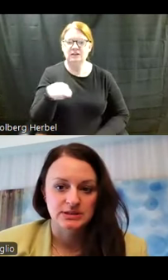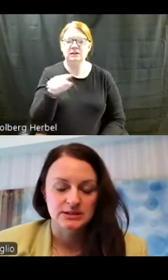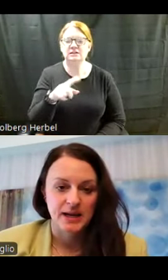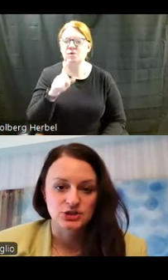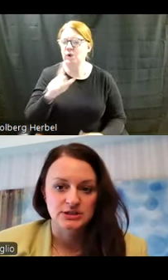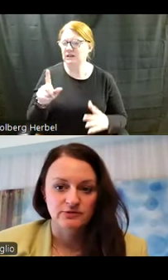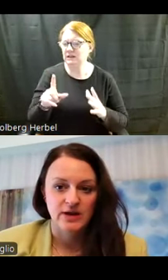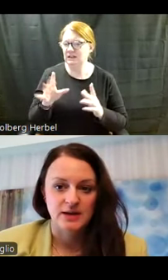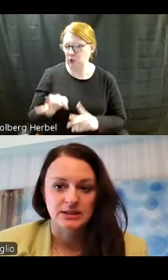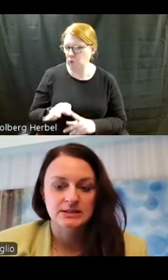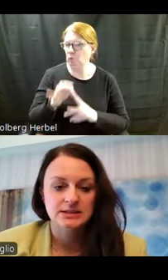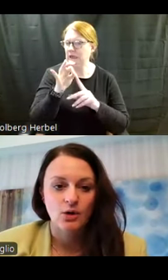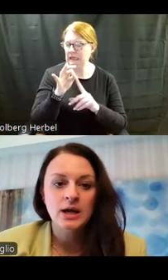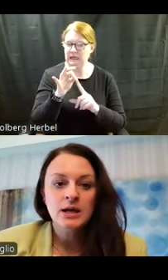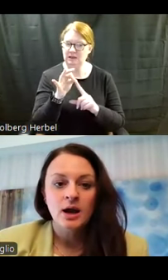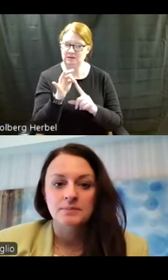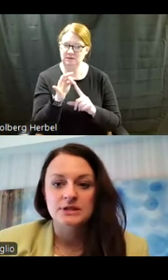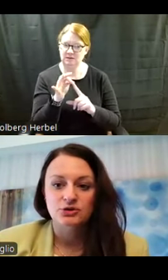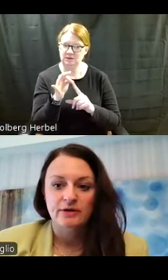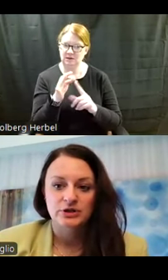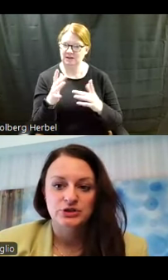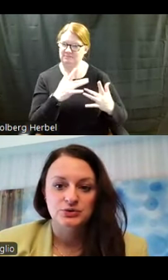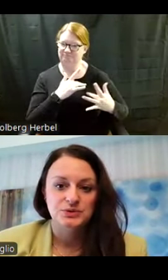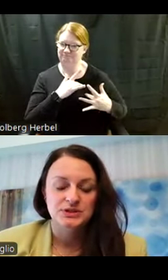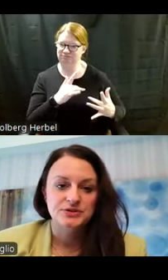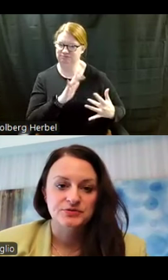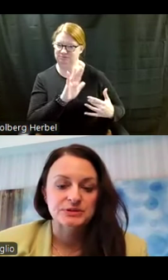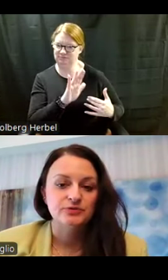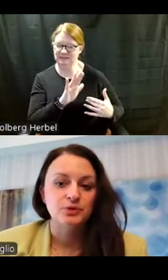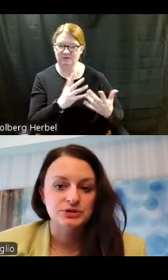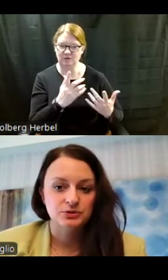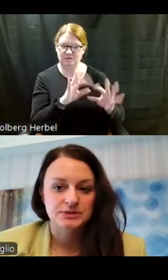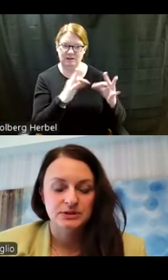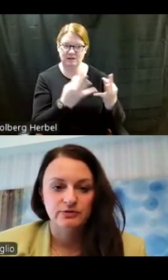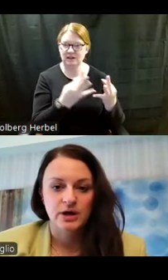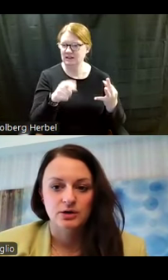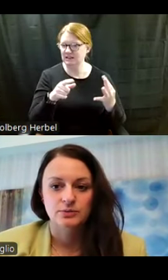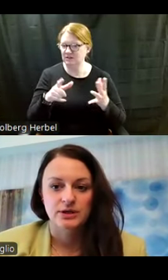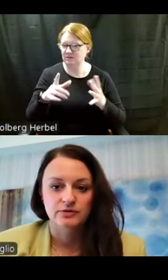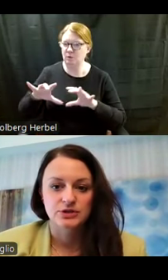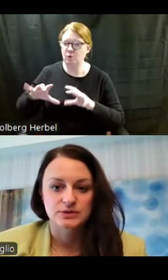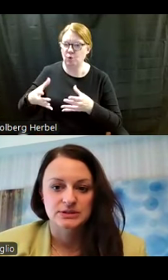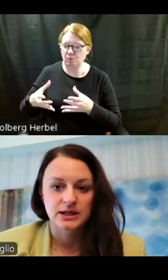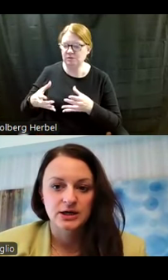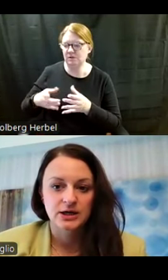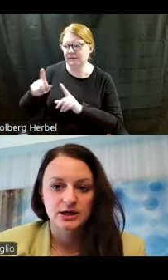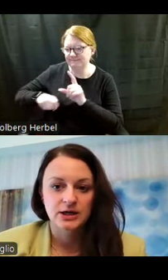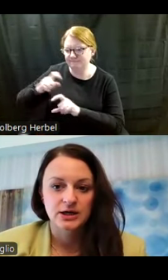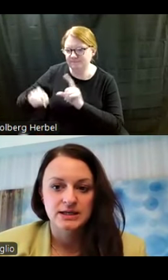attributes to these patients and families. So this graphic shows results from some focus groups that we've held with individuals